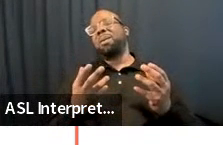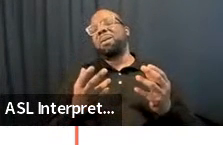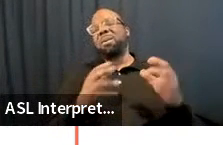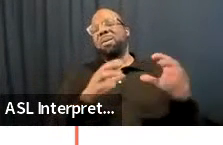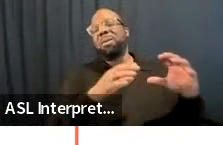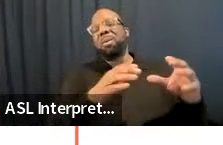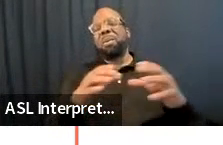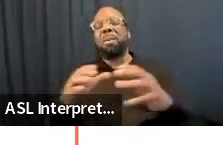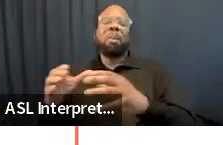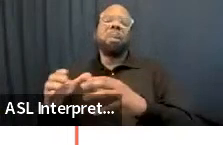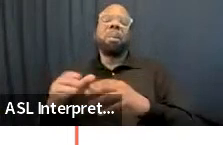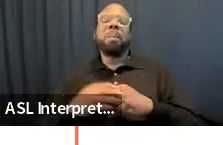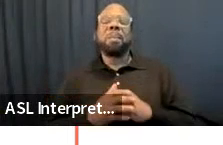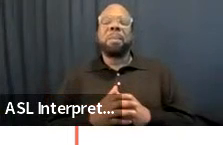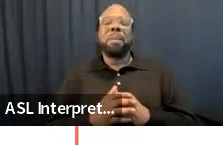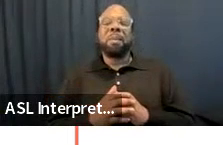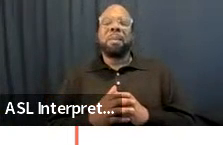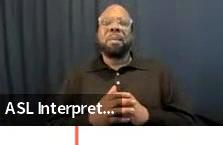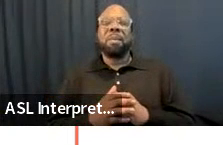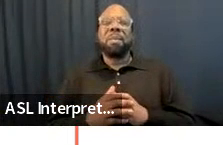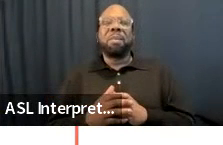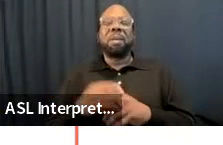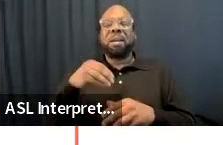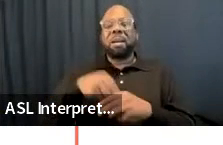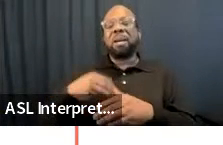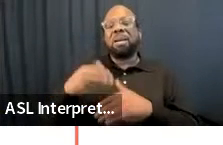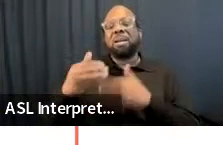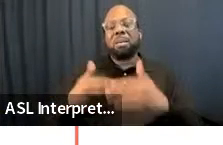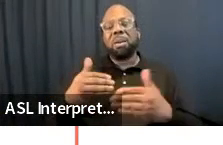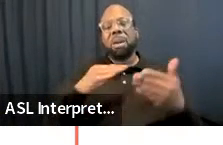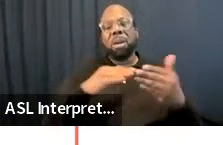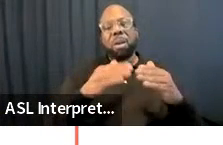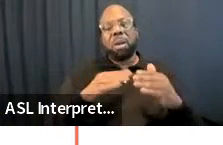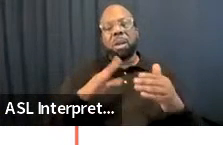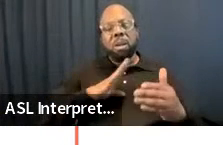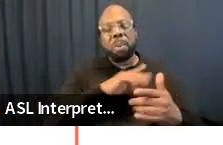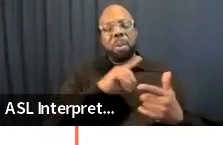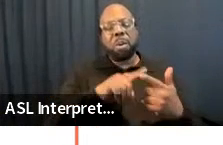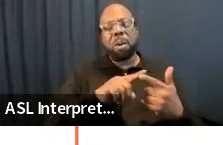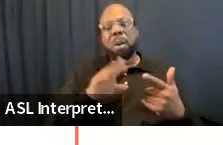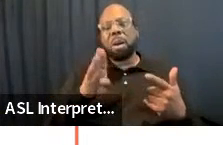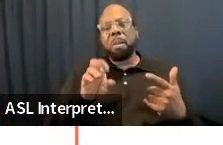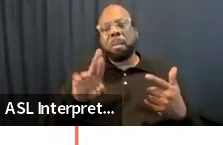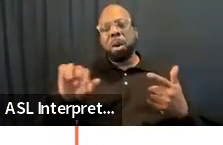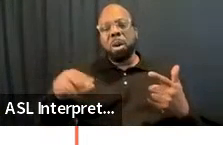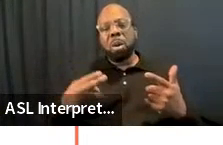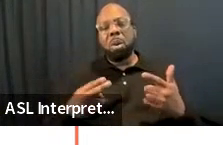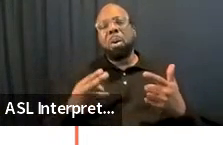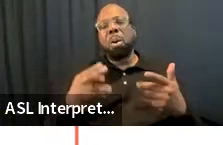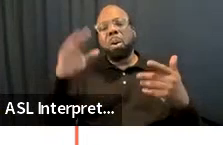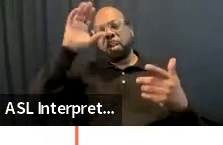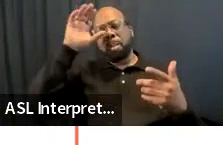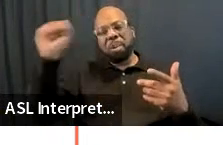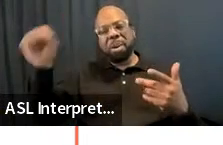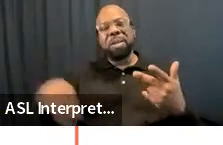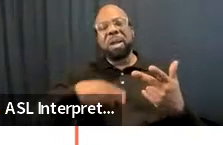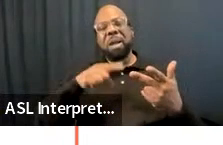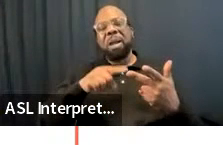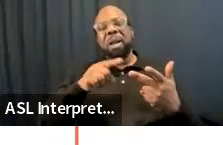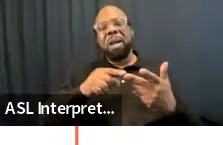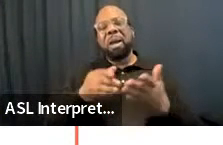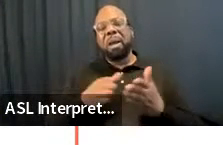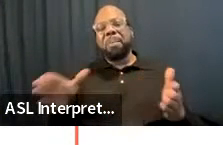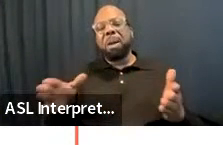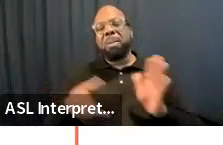entities within the process, the community board, the borough presidents, the public review at the